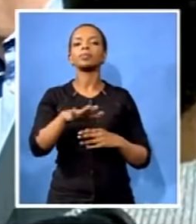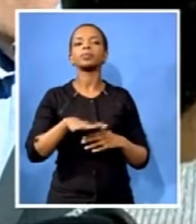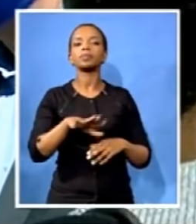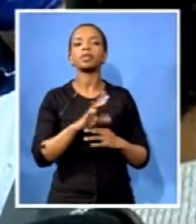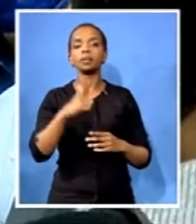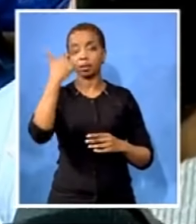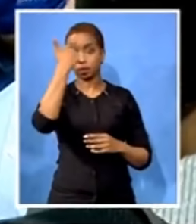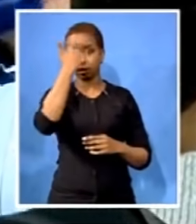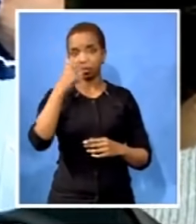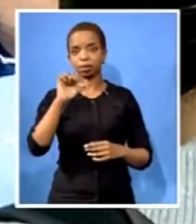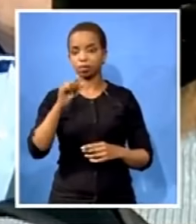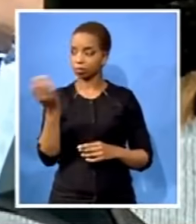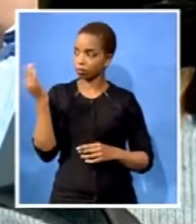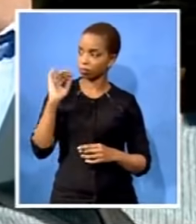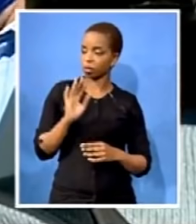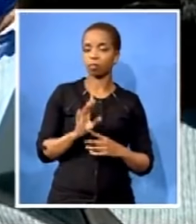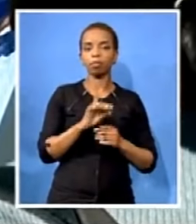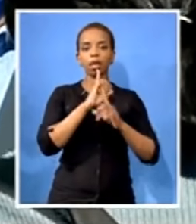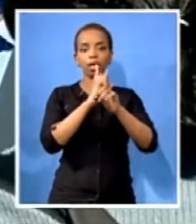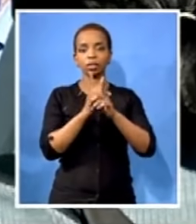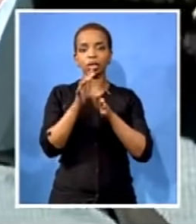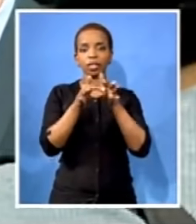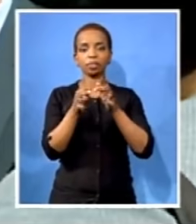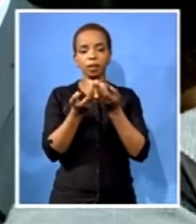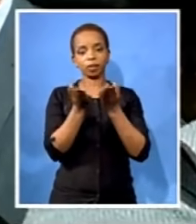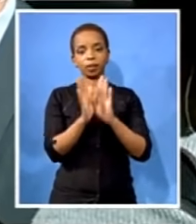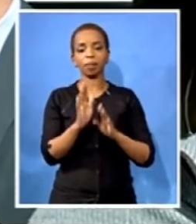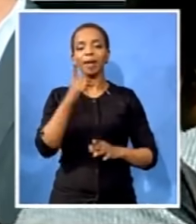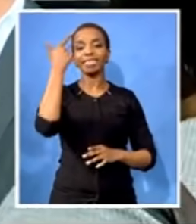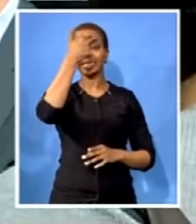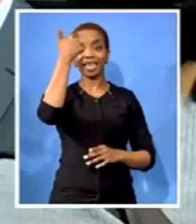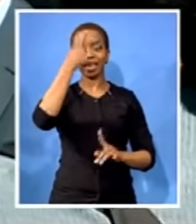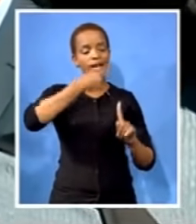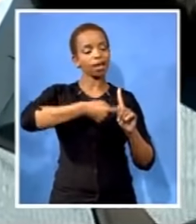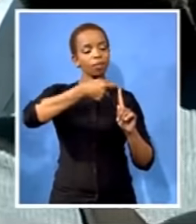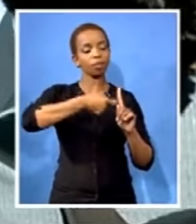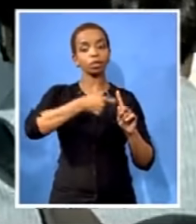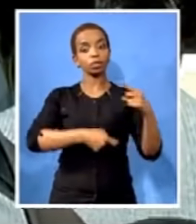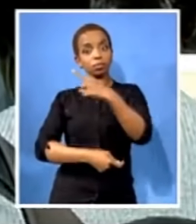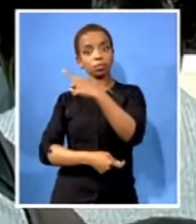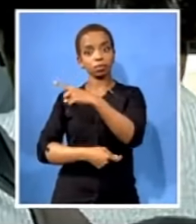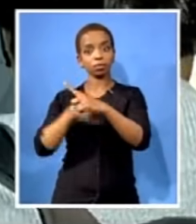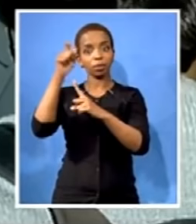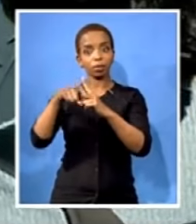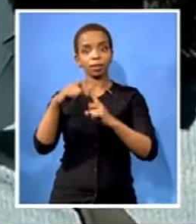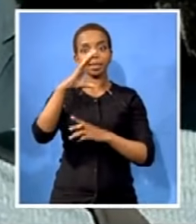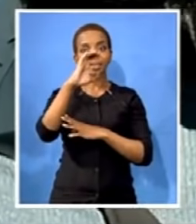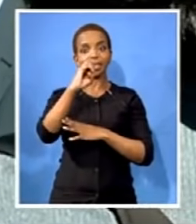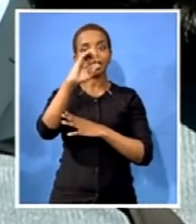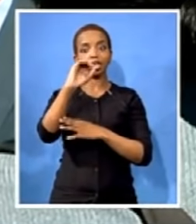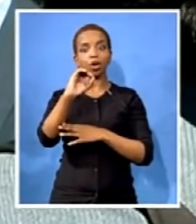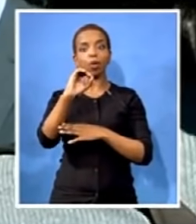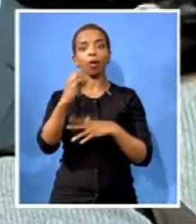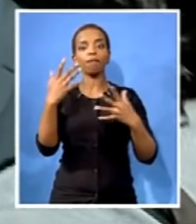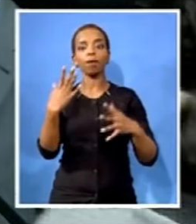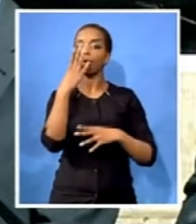can explain? Yeah. The entire thing. Here's the man who's running the operation, is the CEO, Mr. William Dax. You can ask him questions as well.